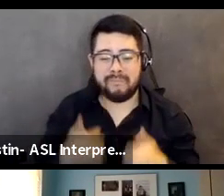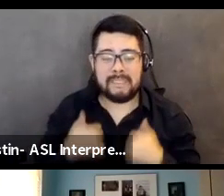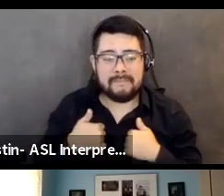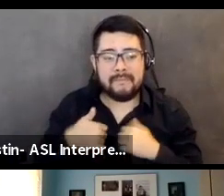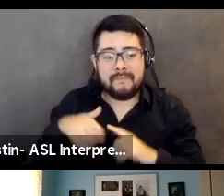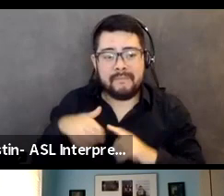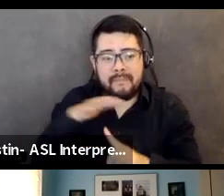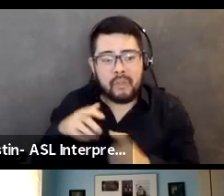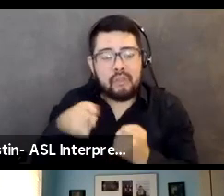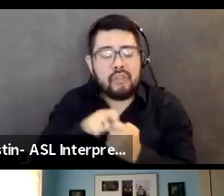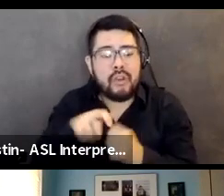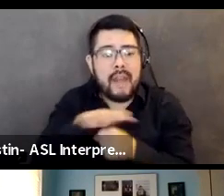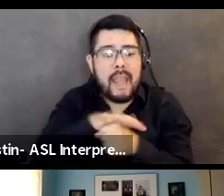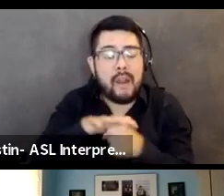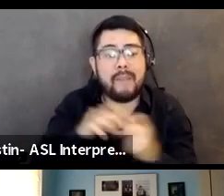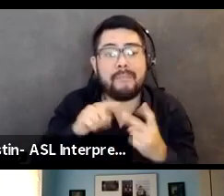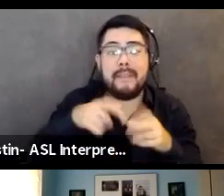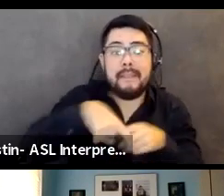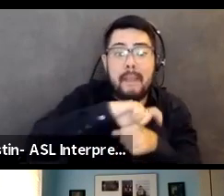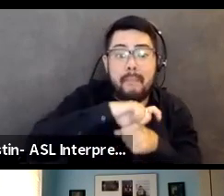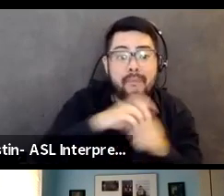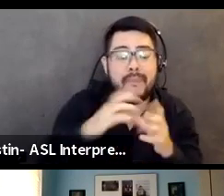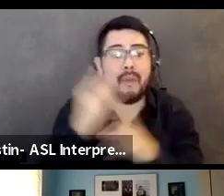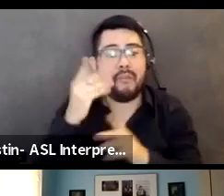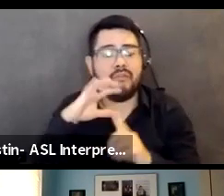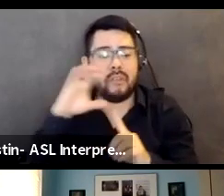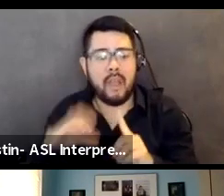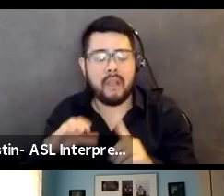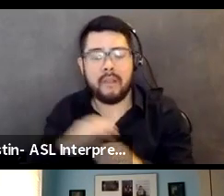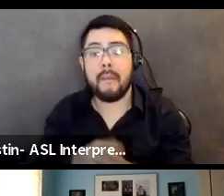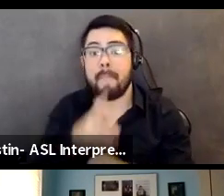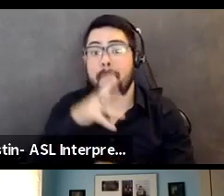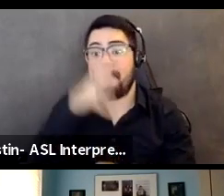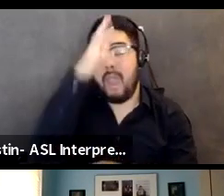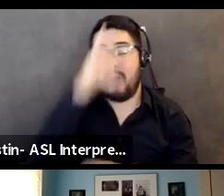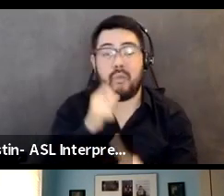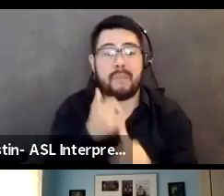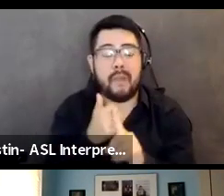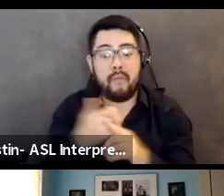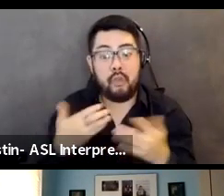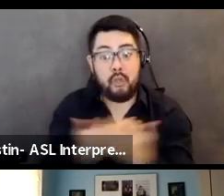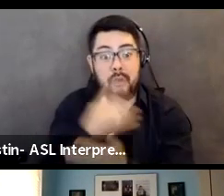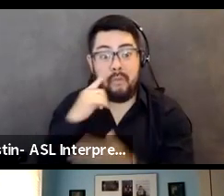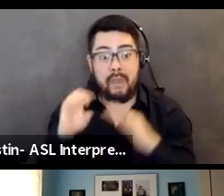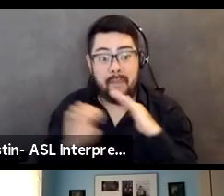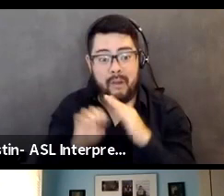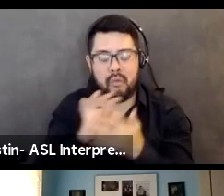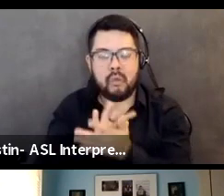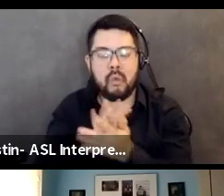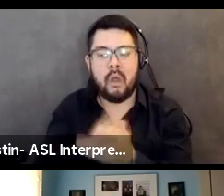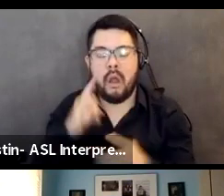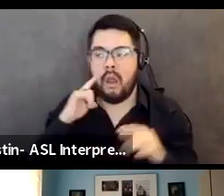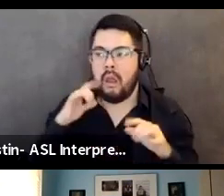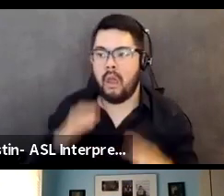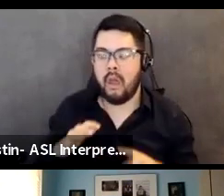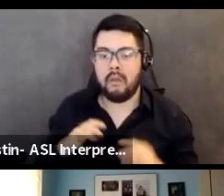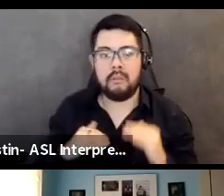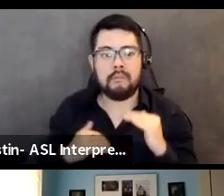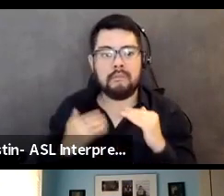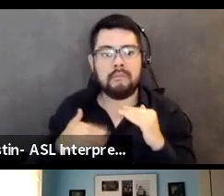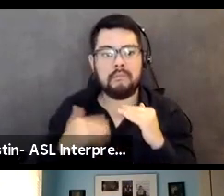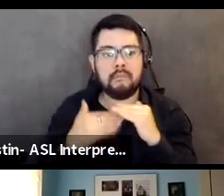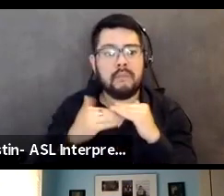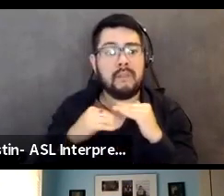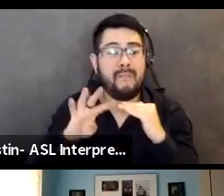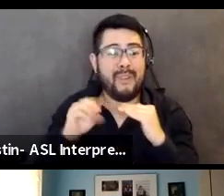as alternatives to suburbs parents that are new to sagonish are shocked to discover that the kindergarten class sizes are nearing 40 and that growth